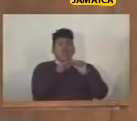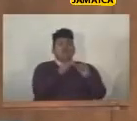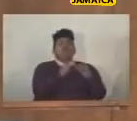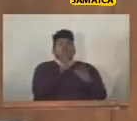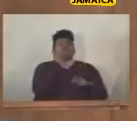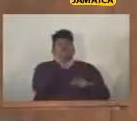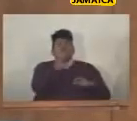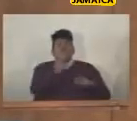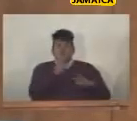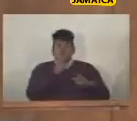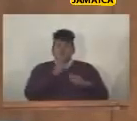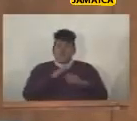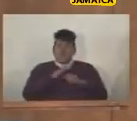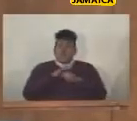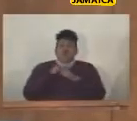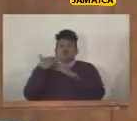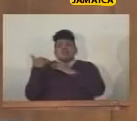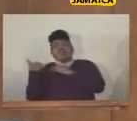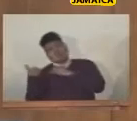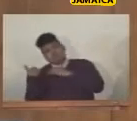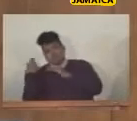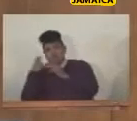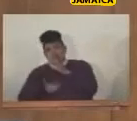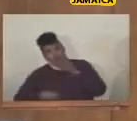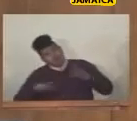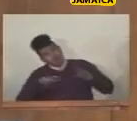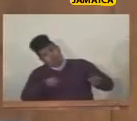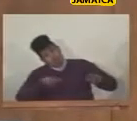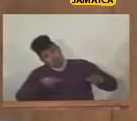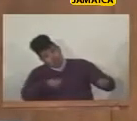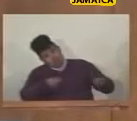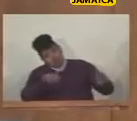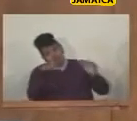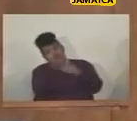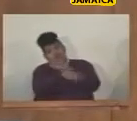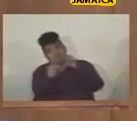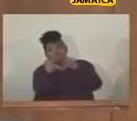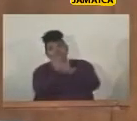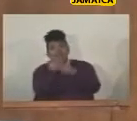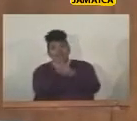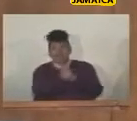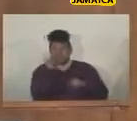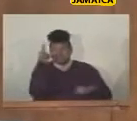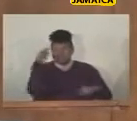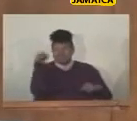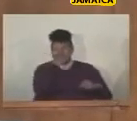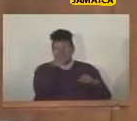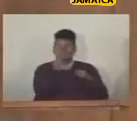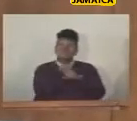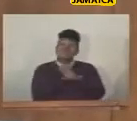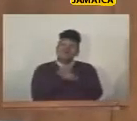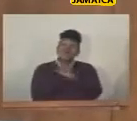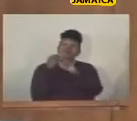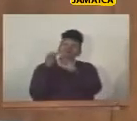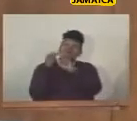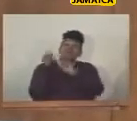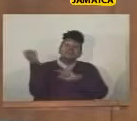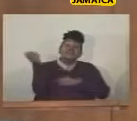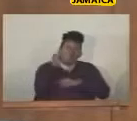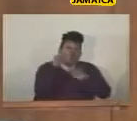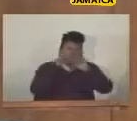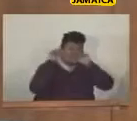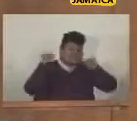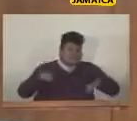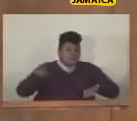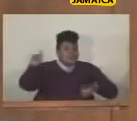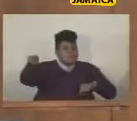modern society. Rules, structure, order, accountability, deliverables are the